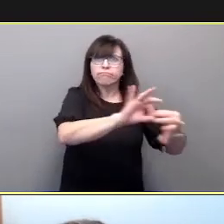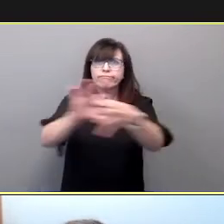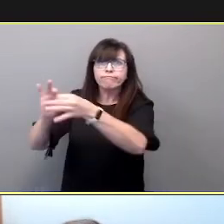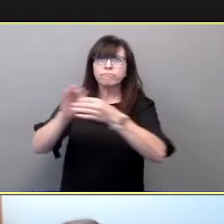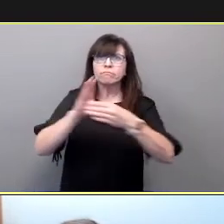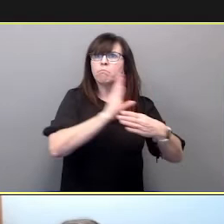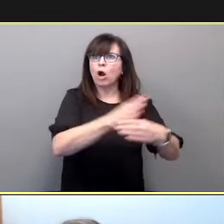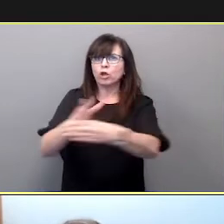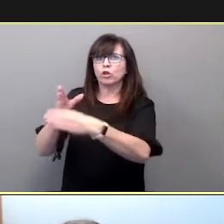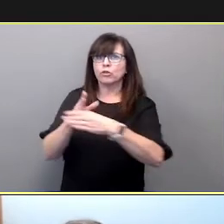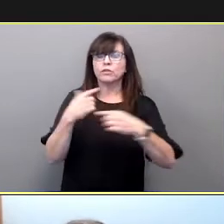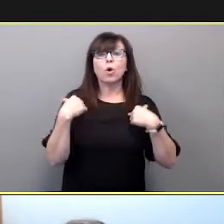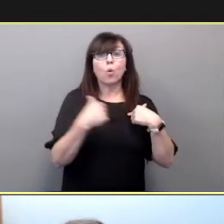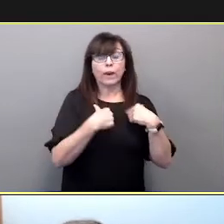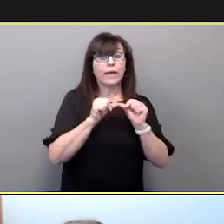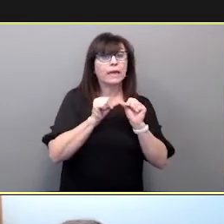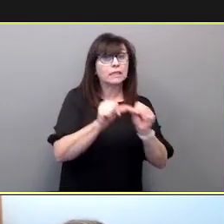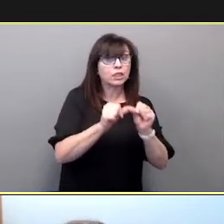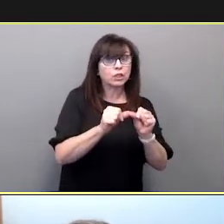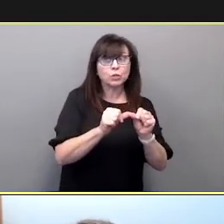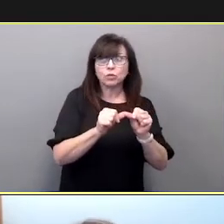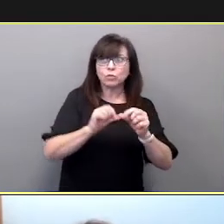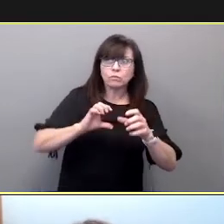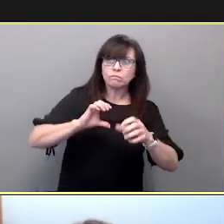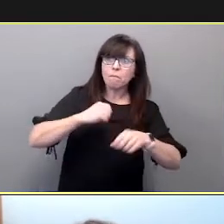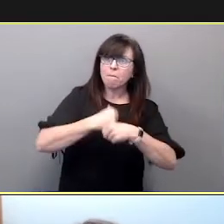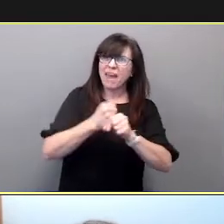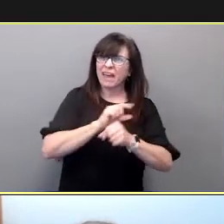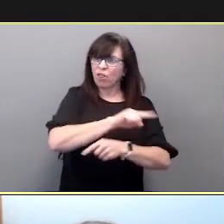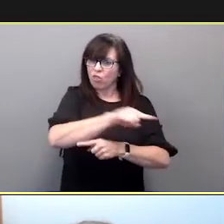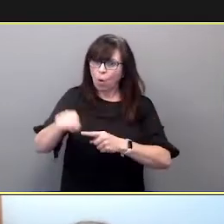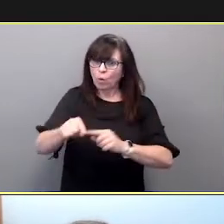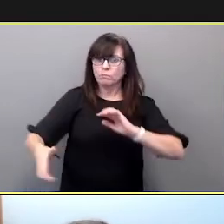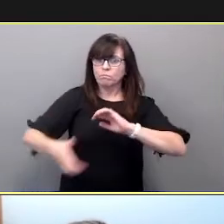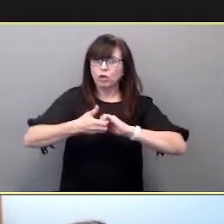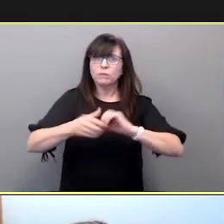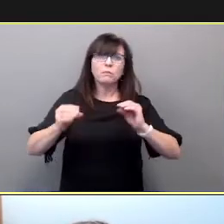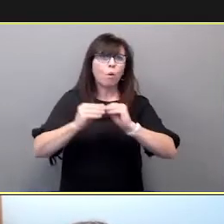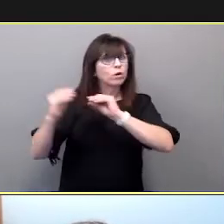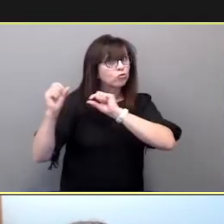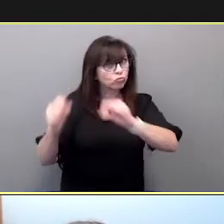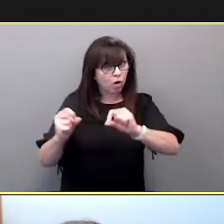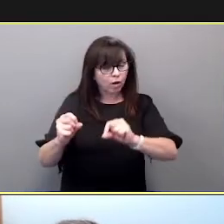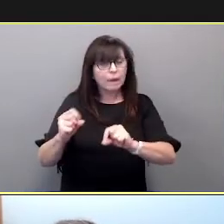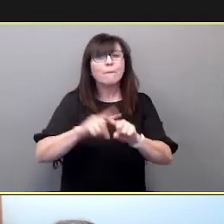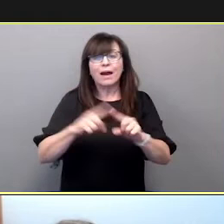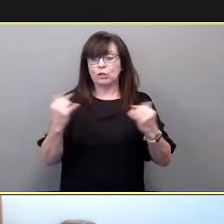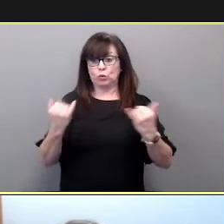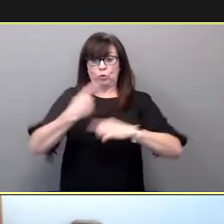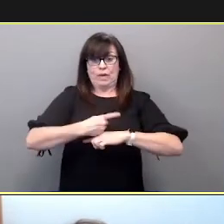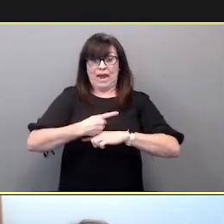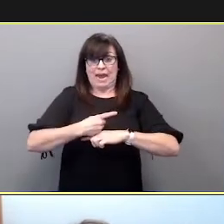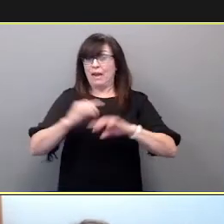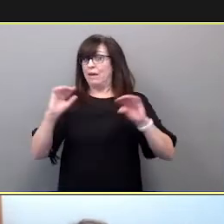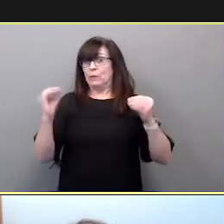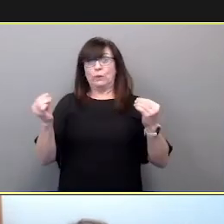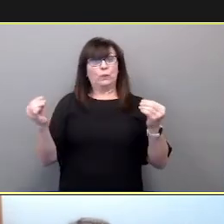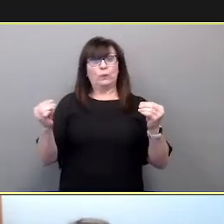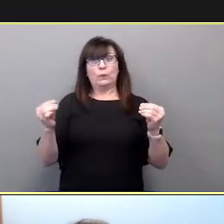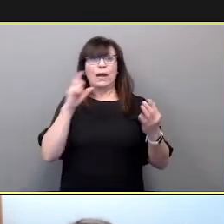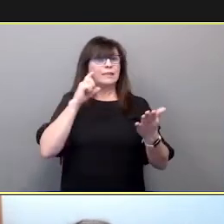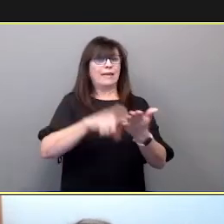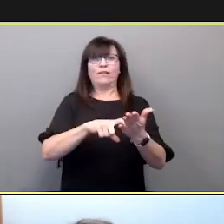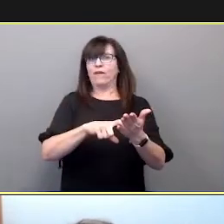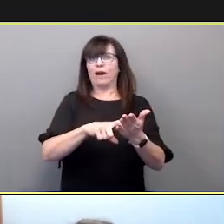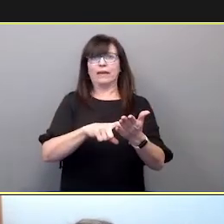Currently, we continue to work to strengthen that network, but today, we have not identified, we have